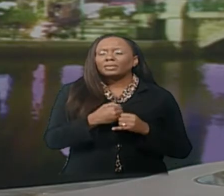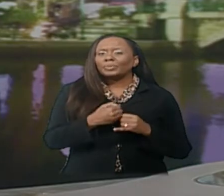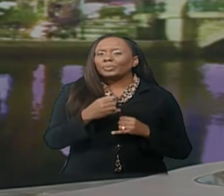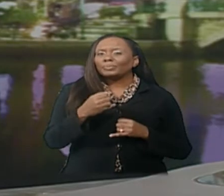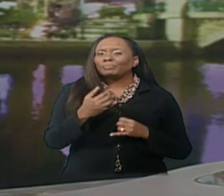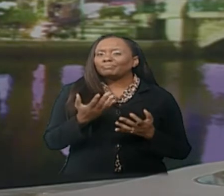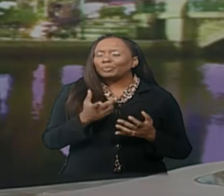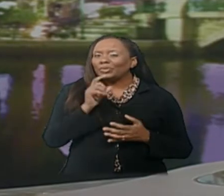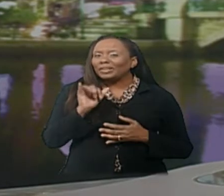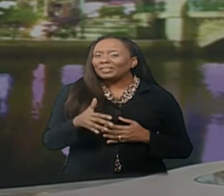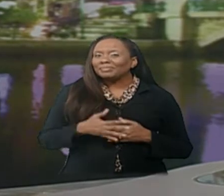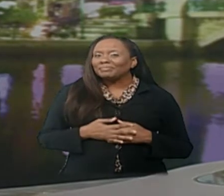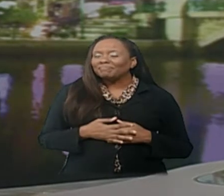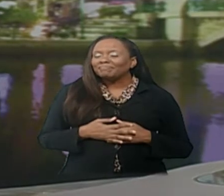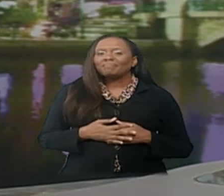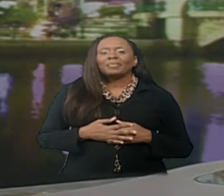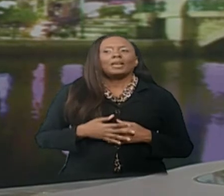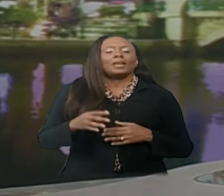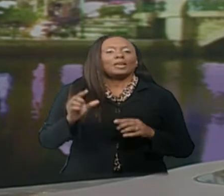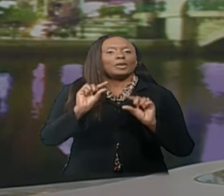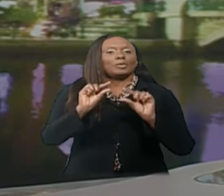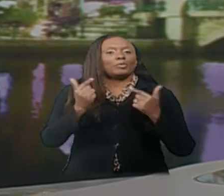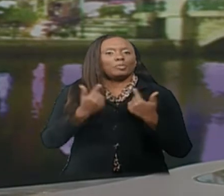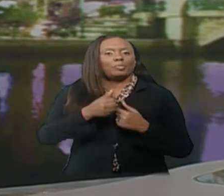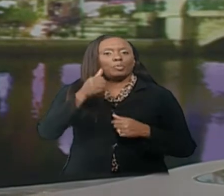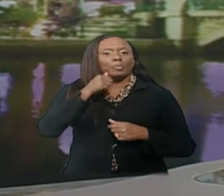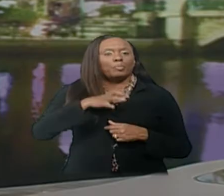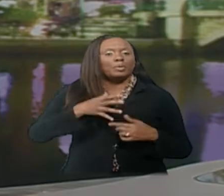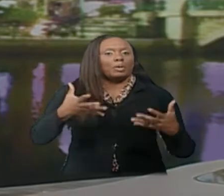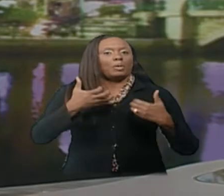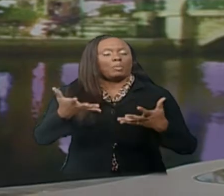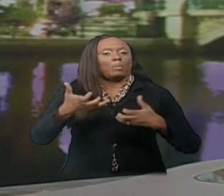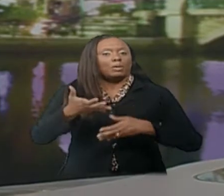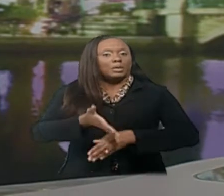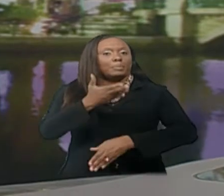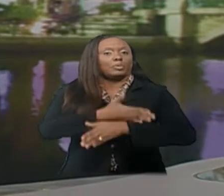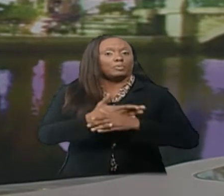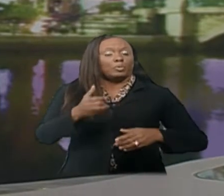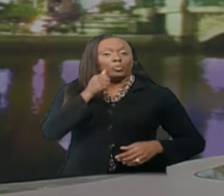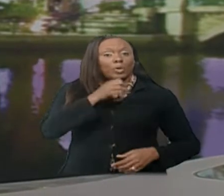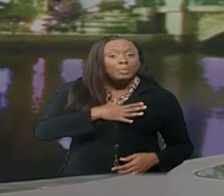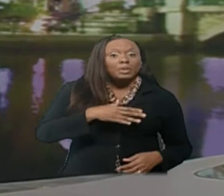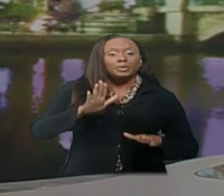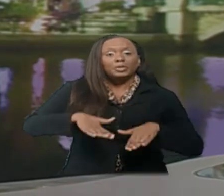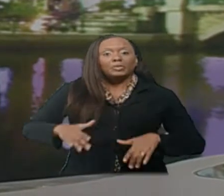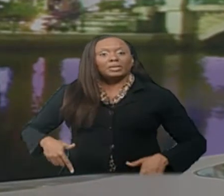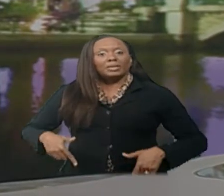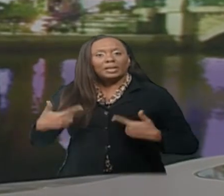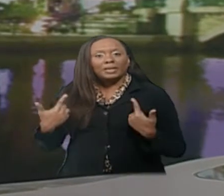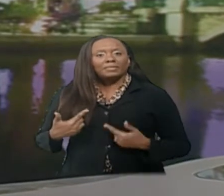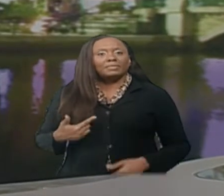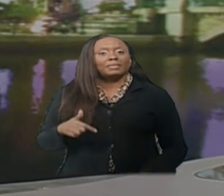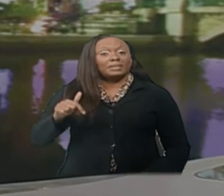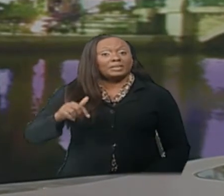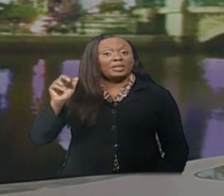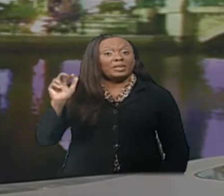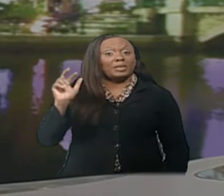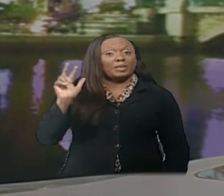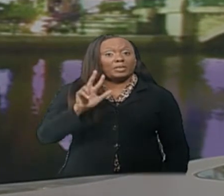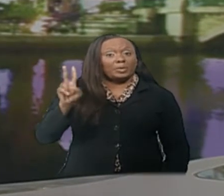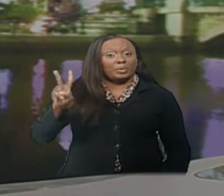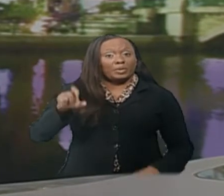working towards. I asked the government for just an acre of land and have a lot of land around. Just give us an acre and we will get Corporate Barbados to help